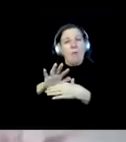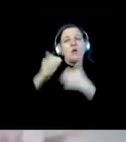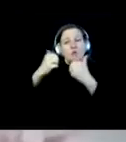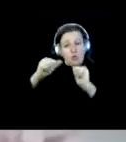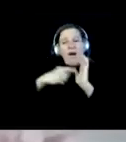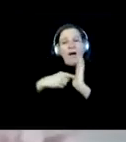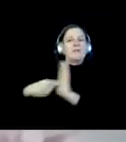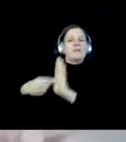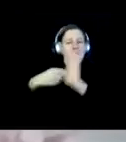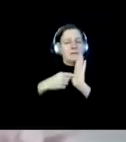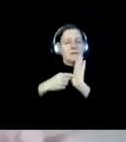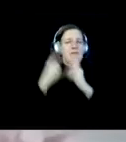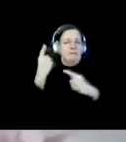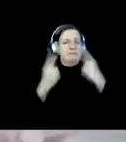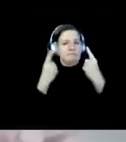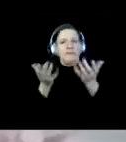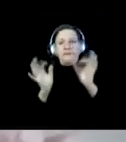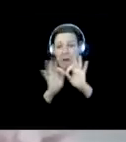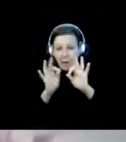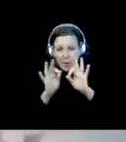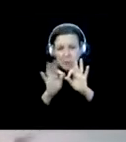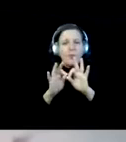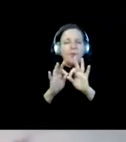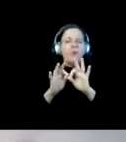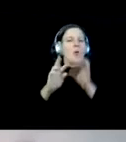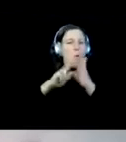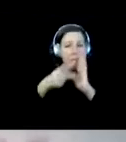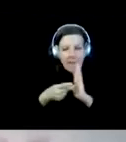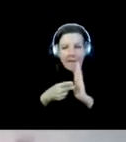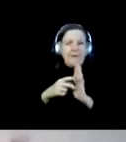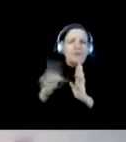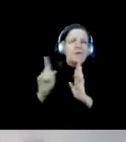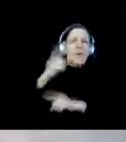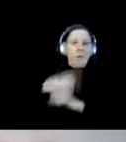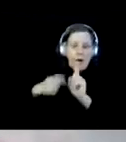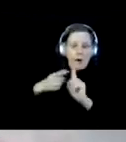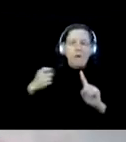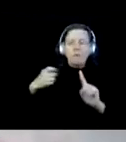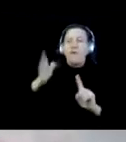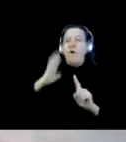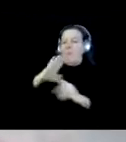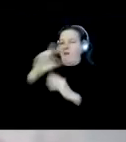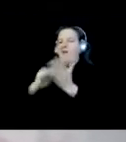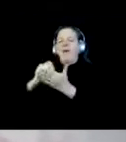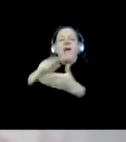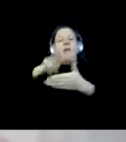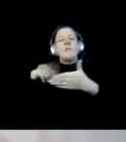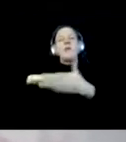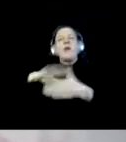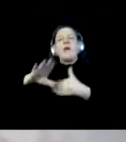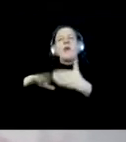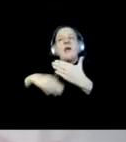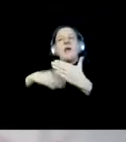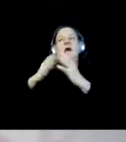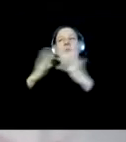value is and where it comes from. And I was reading a lot of cultural anthropology at the time, and like texts about material culture and